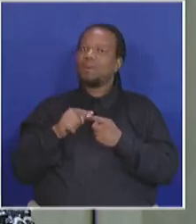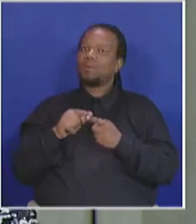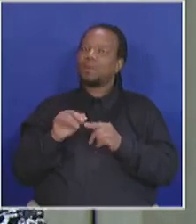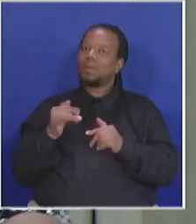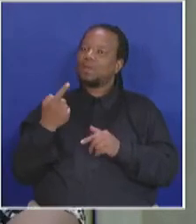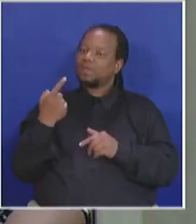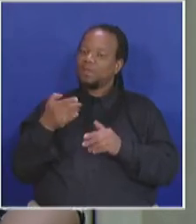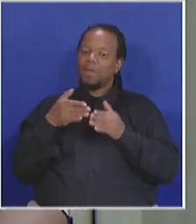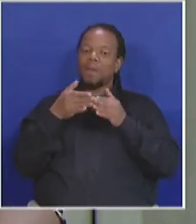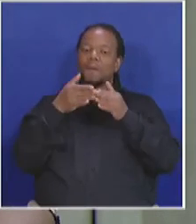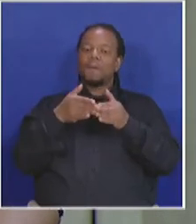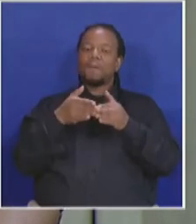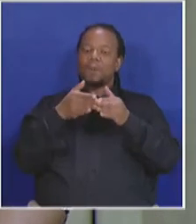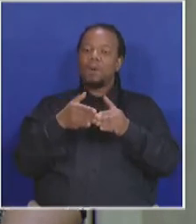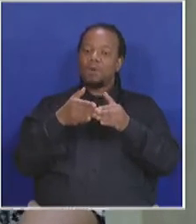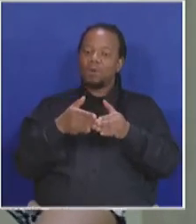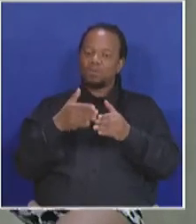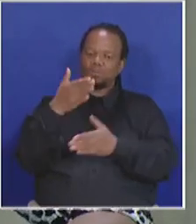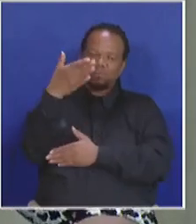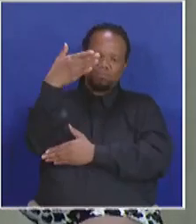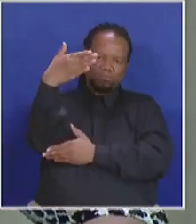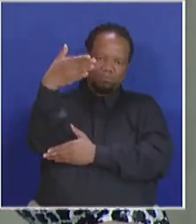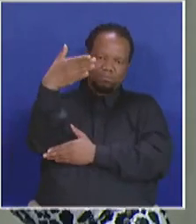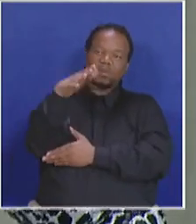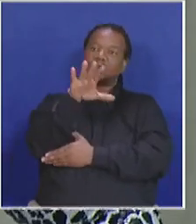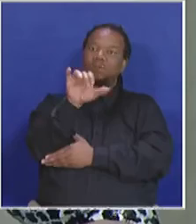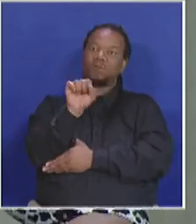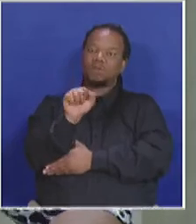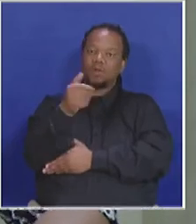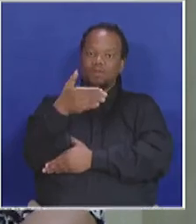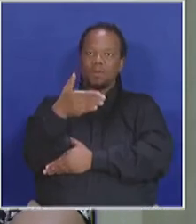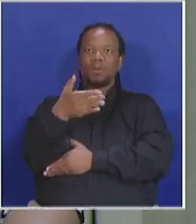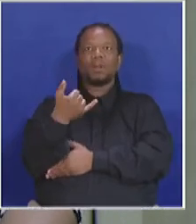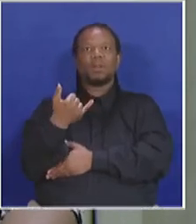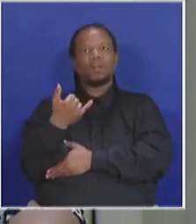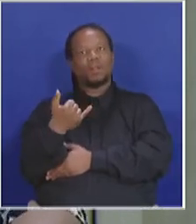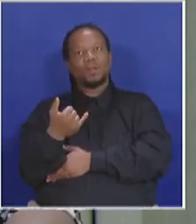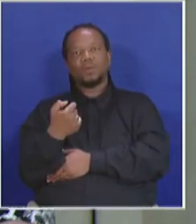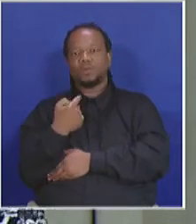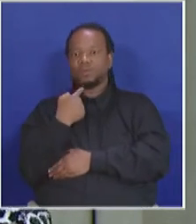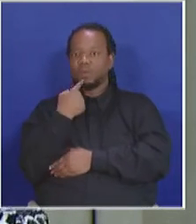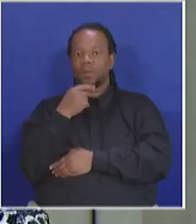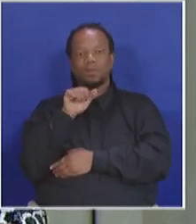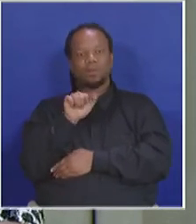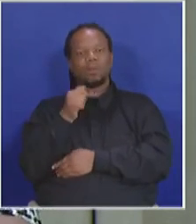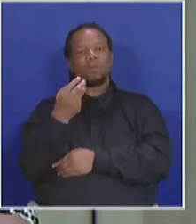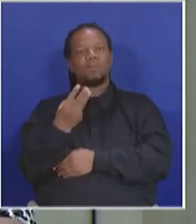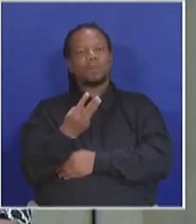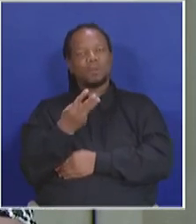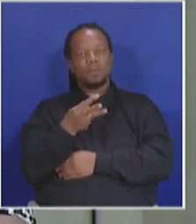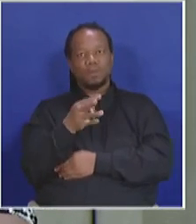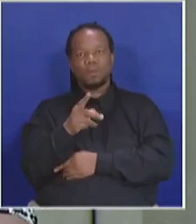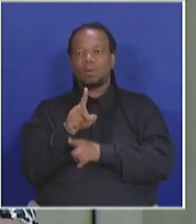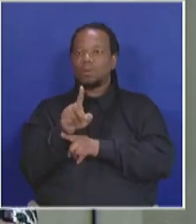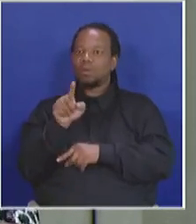is flying the South Africa's flag. And we're able then to say to the ship, to the owners of the ship, you are going to employ